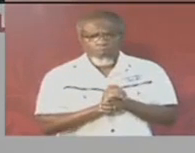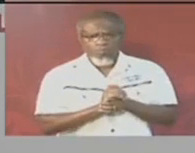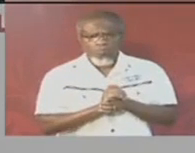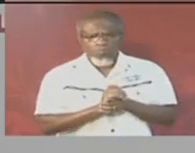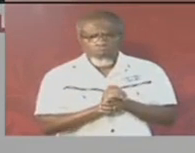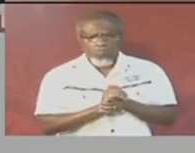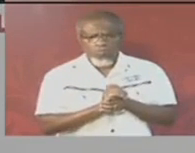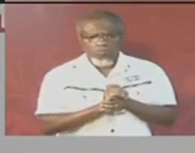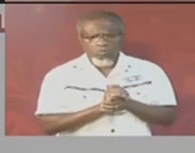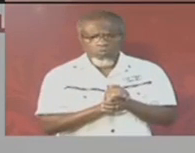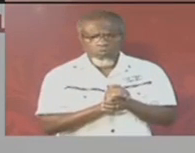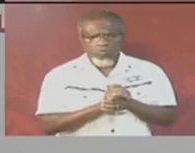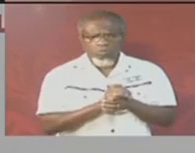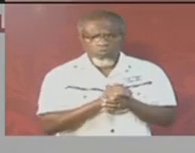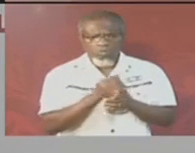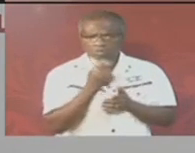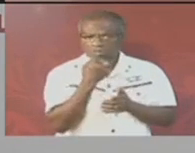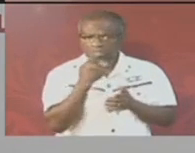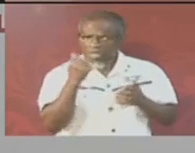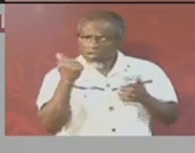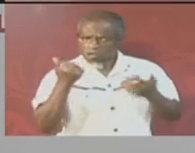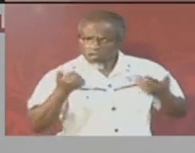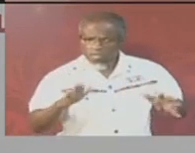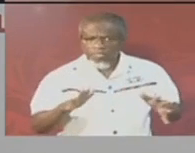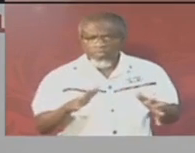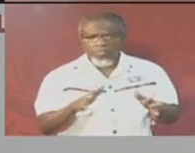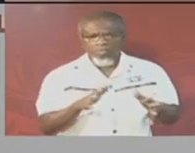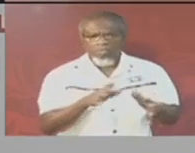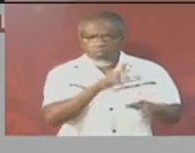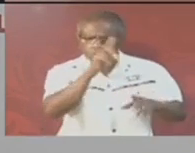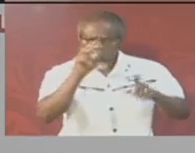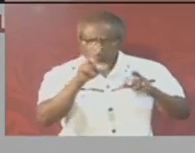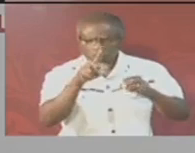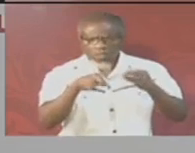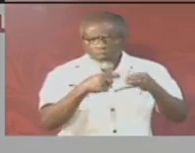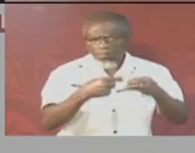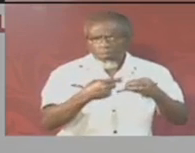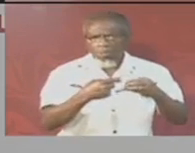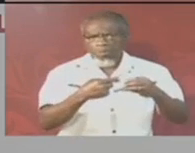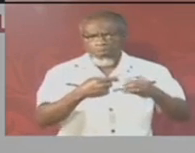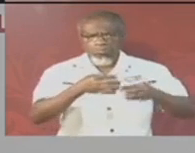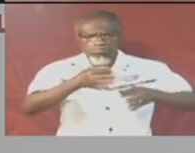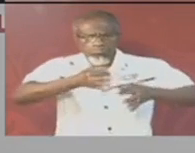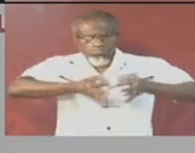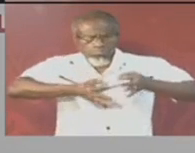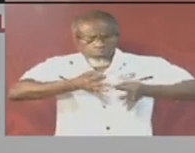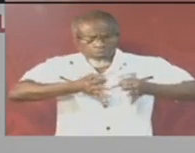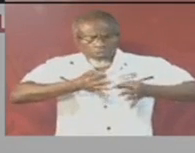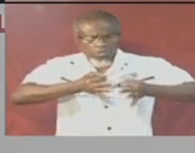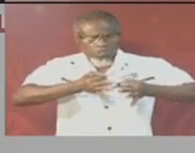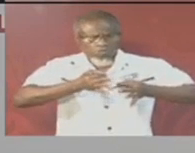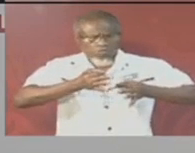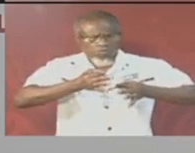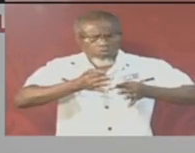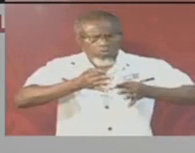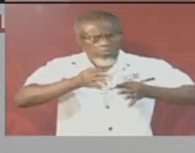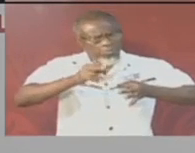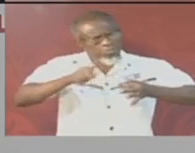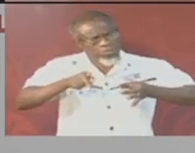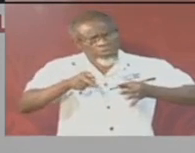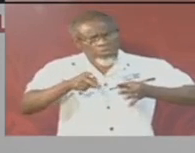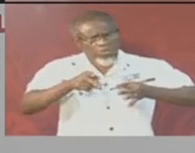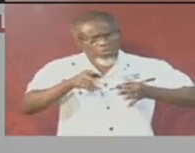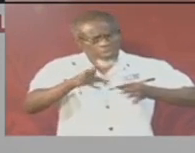of Trinidad and Tobago that the question of whether one would take or not take, have or not have